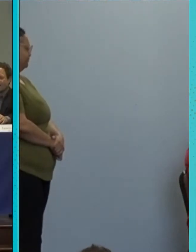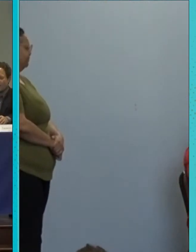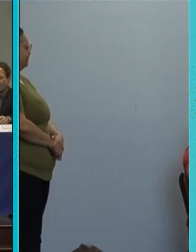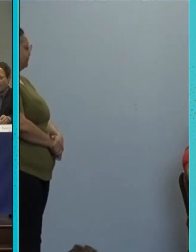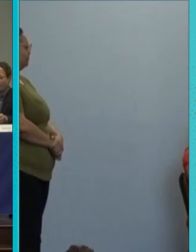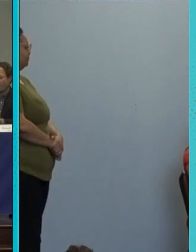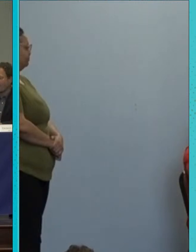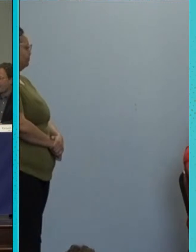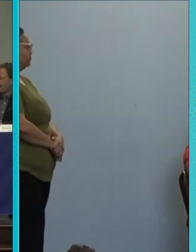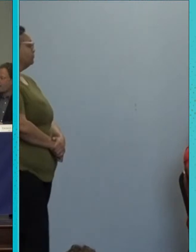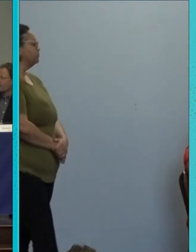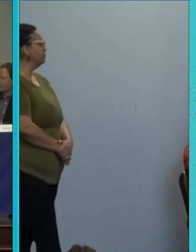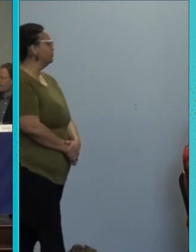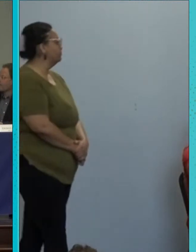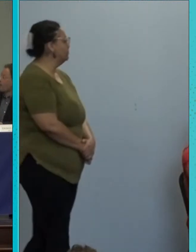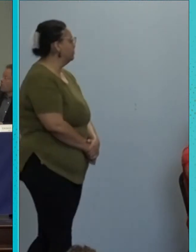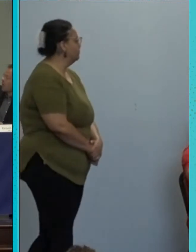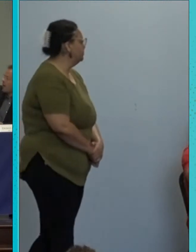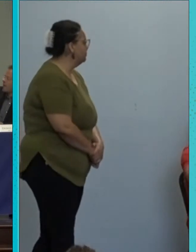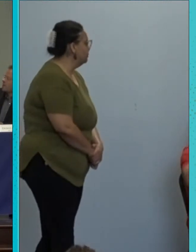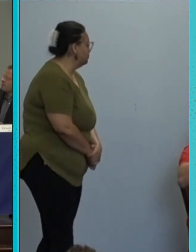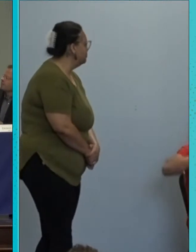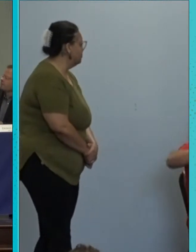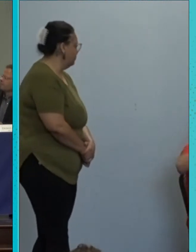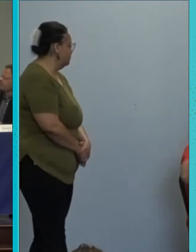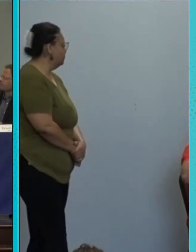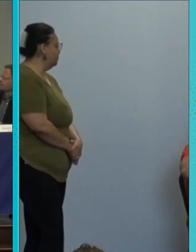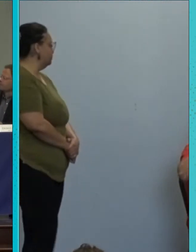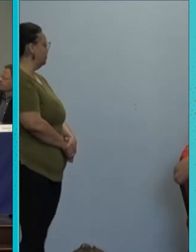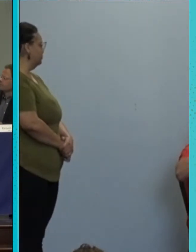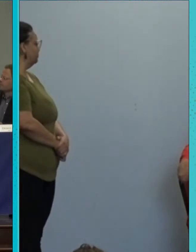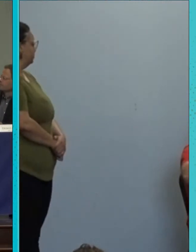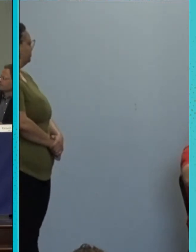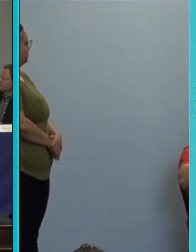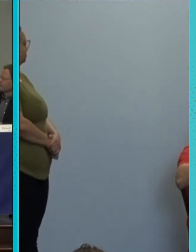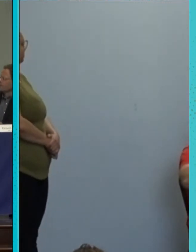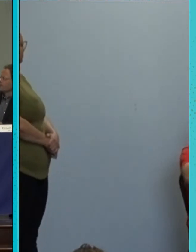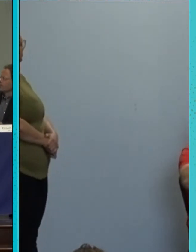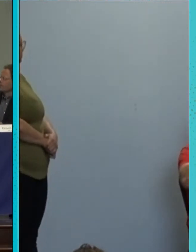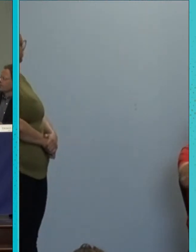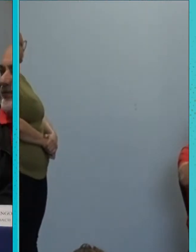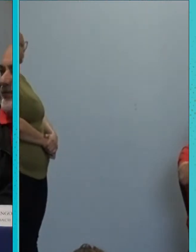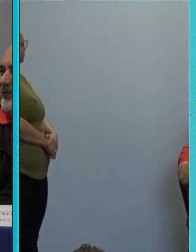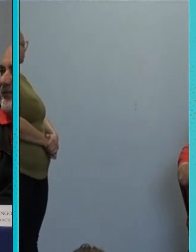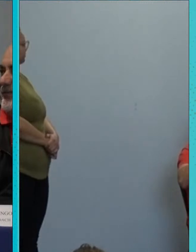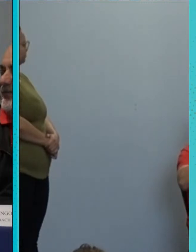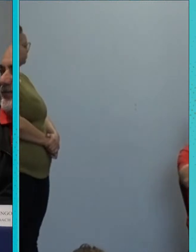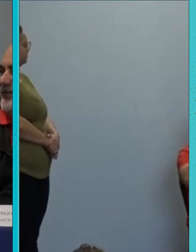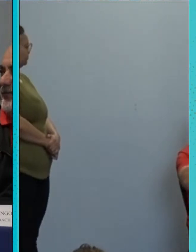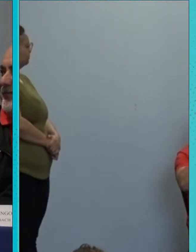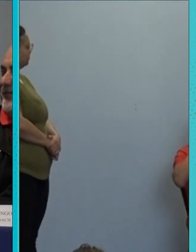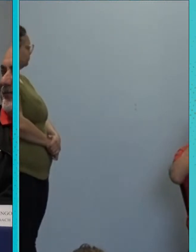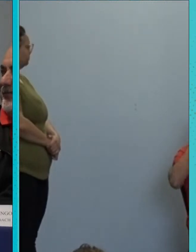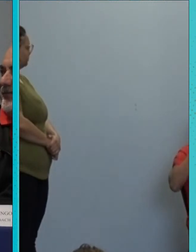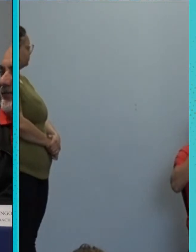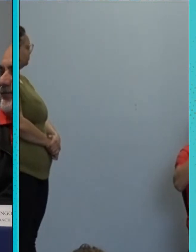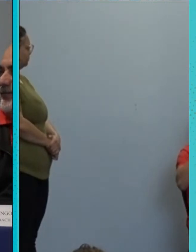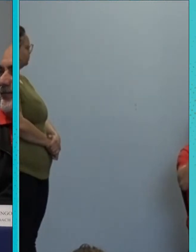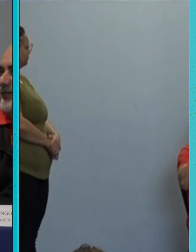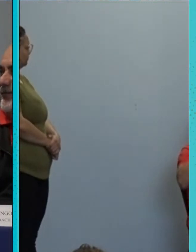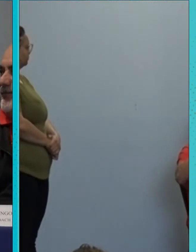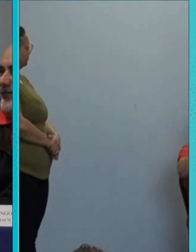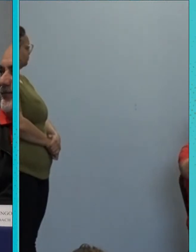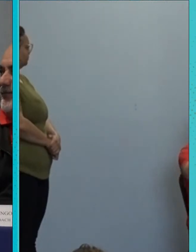I do want to point out... Yes, sorry, here, Galvin. But here we in the deaf, we are human. We're all the